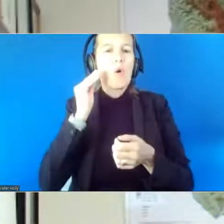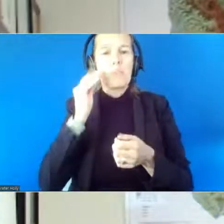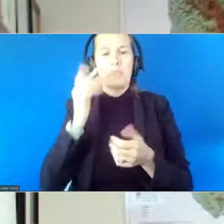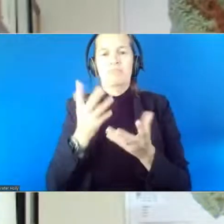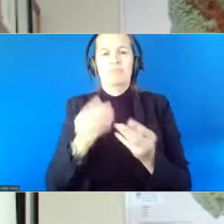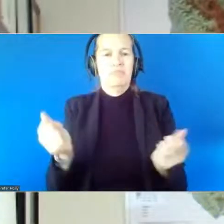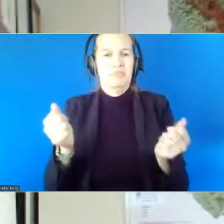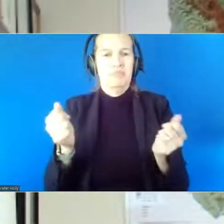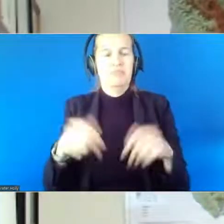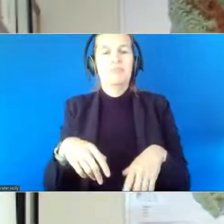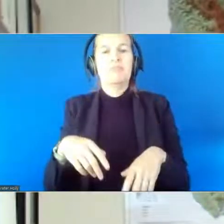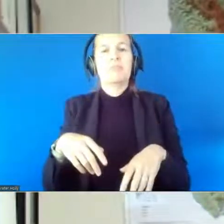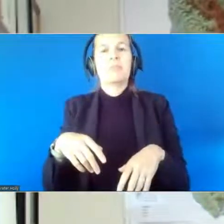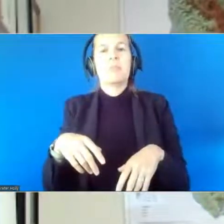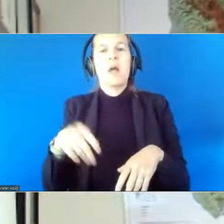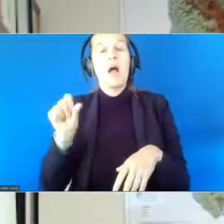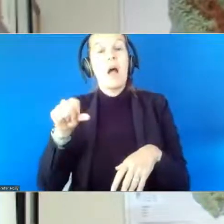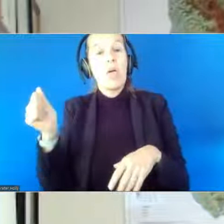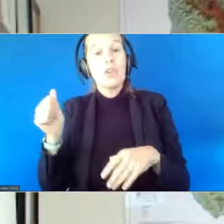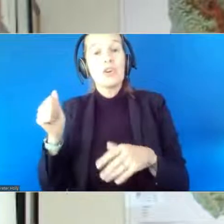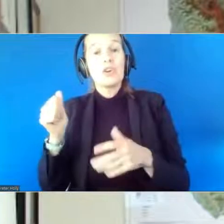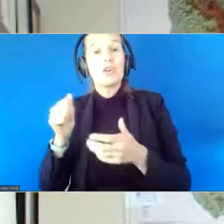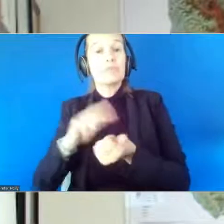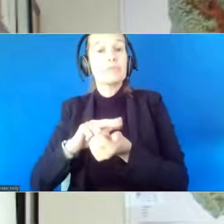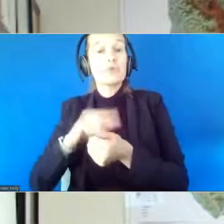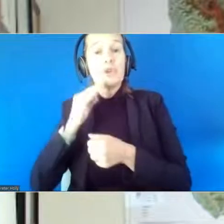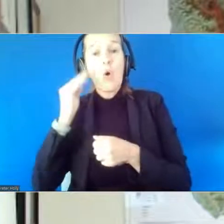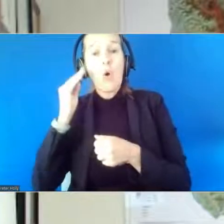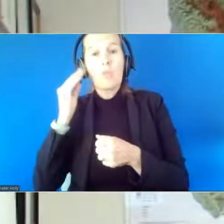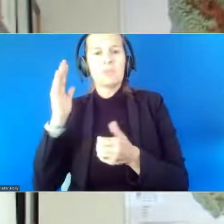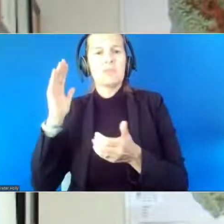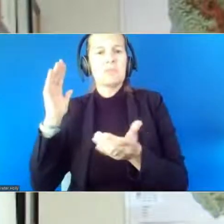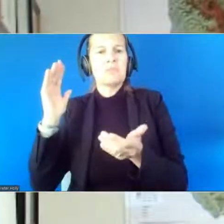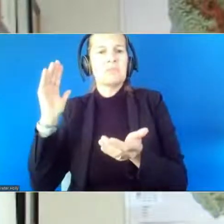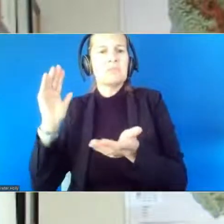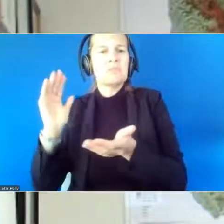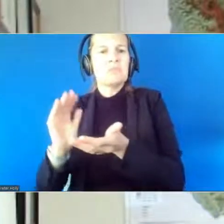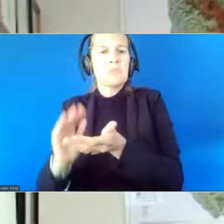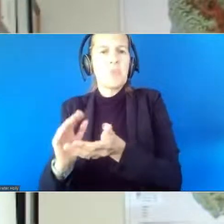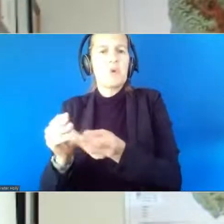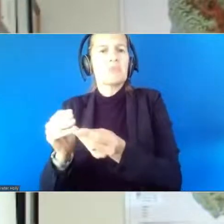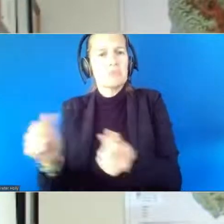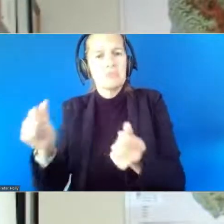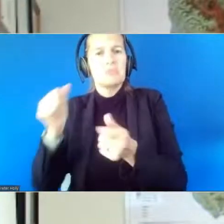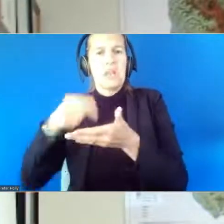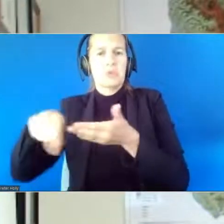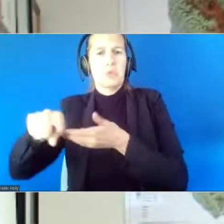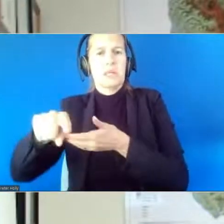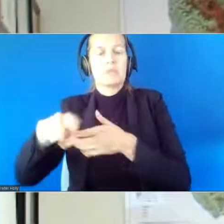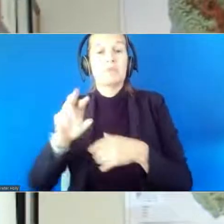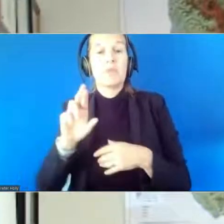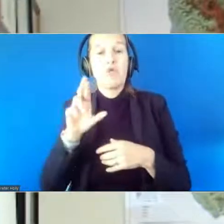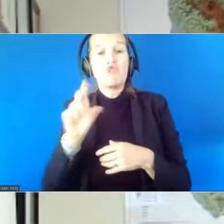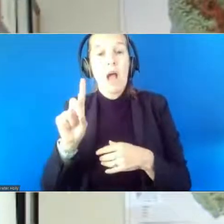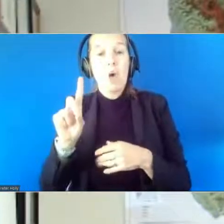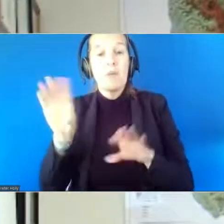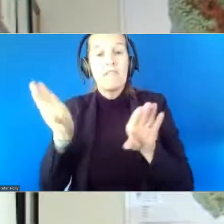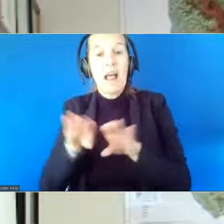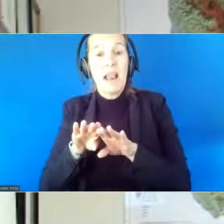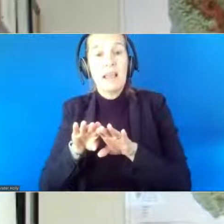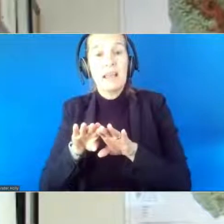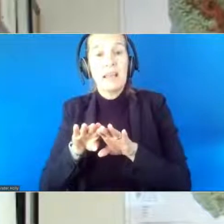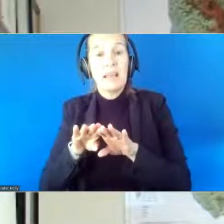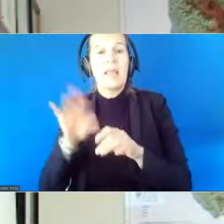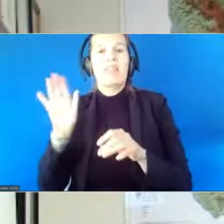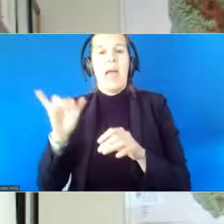The other skilled nursing facilities expected to wind down and probably be resolved next week. In Round Valley, the outbreak is